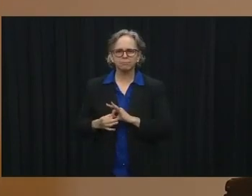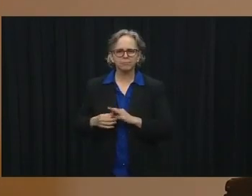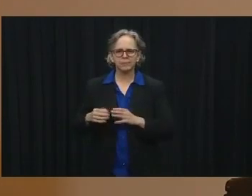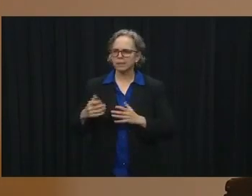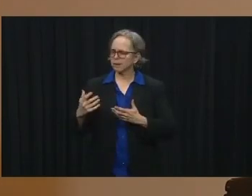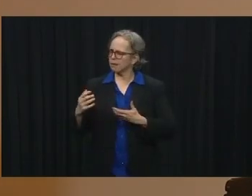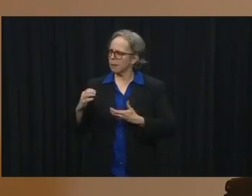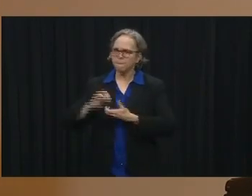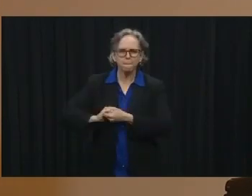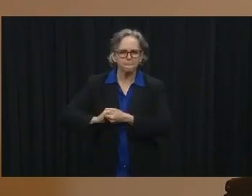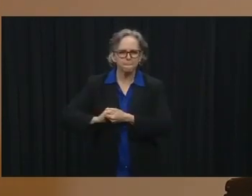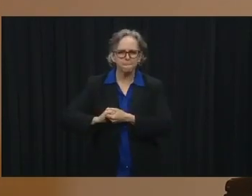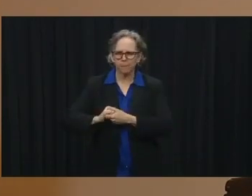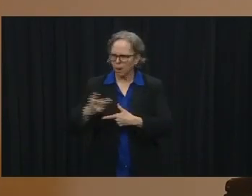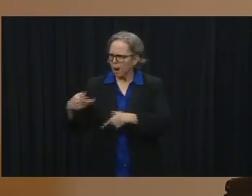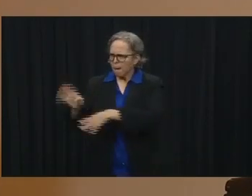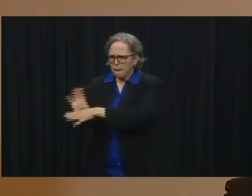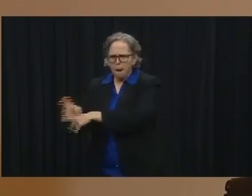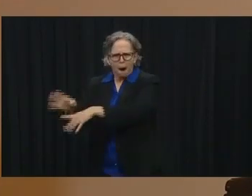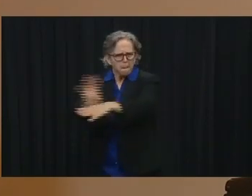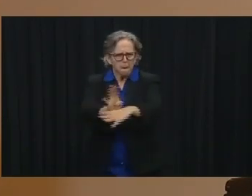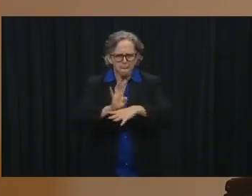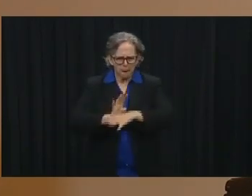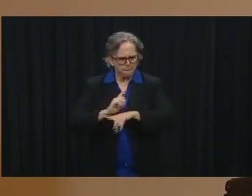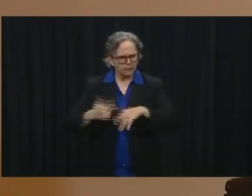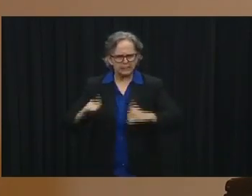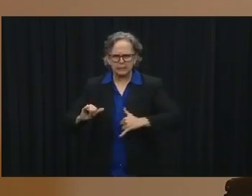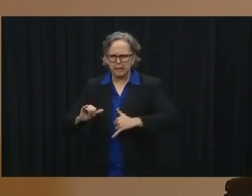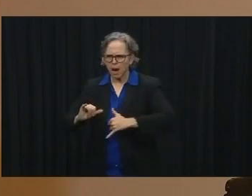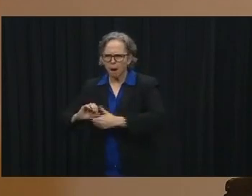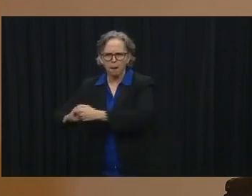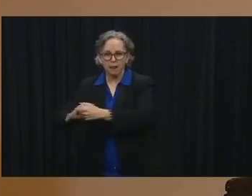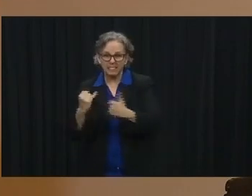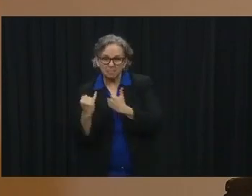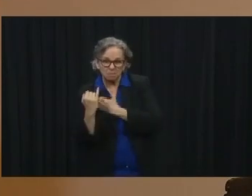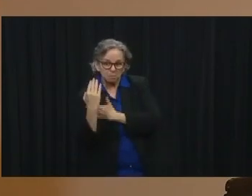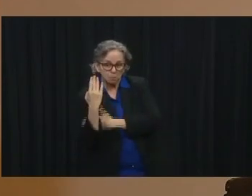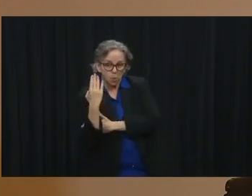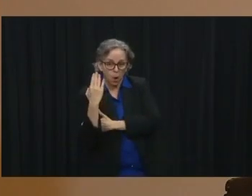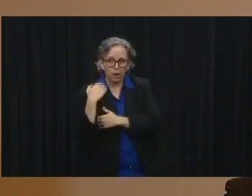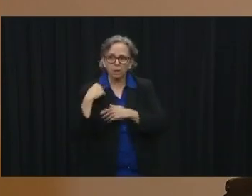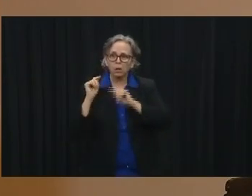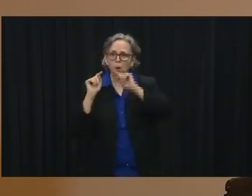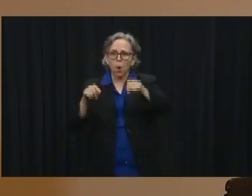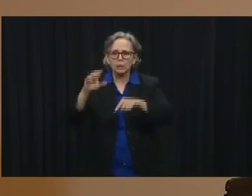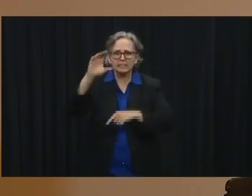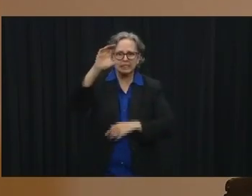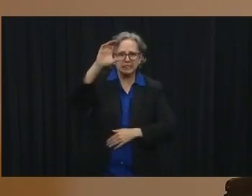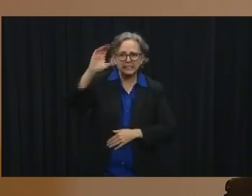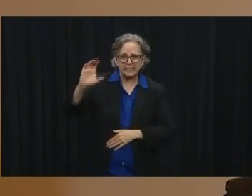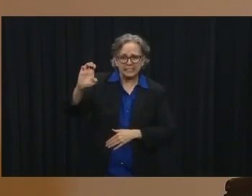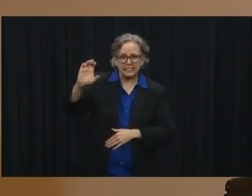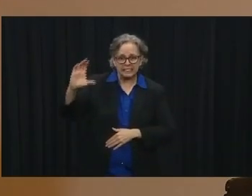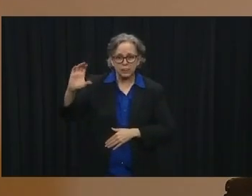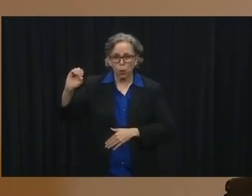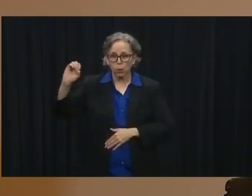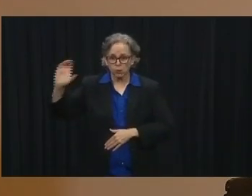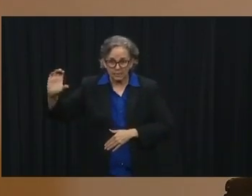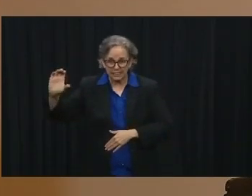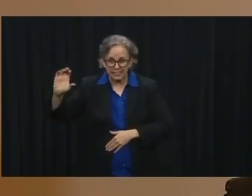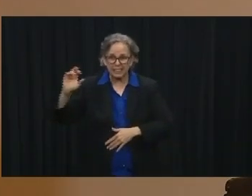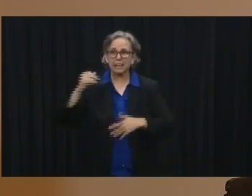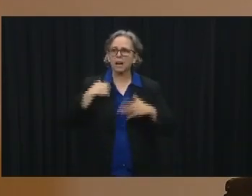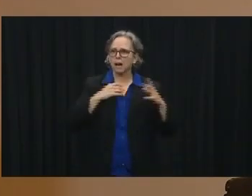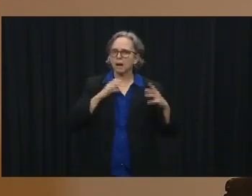before. Spent the morning at the Emergency Operating Center, and we'll continue back there afterwards. And we go way into